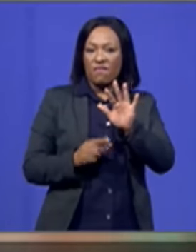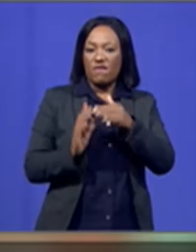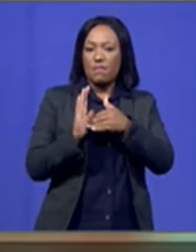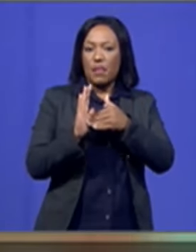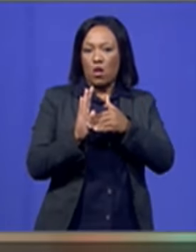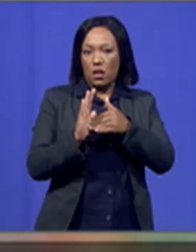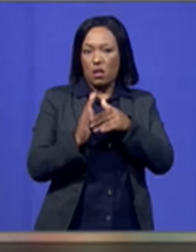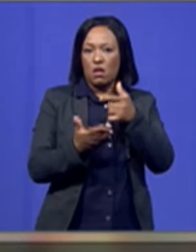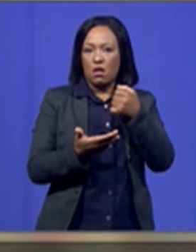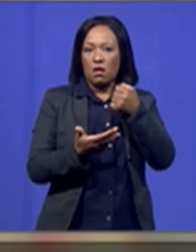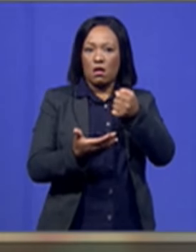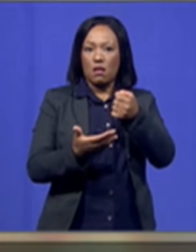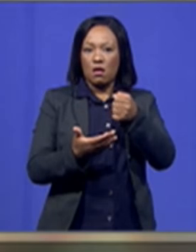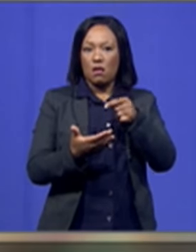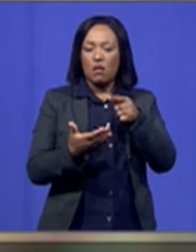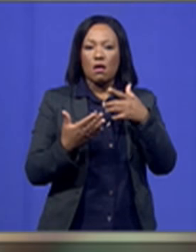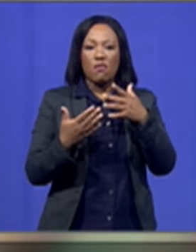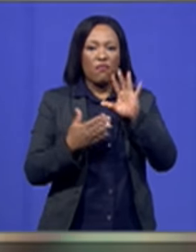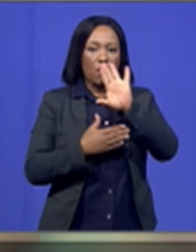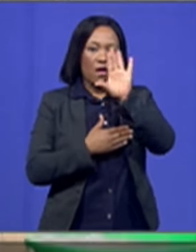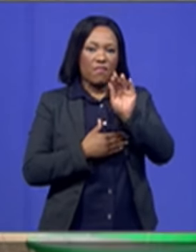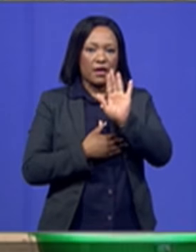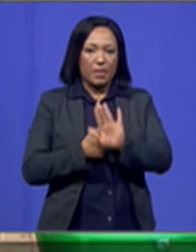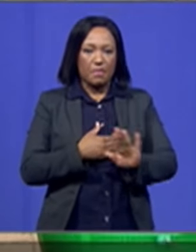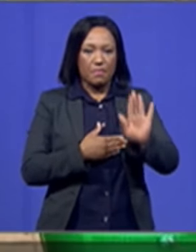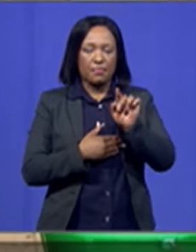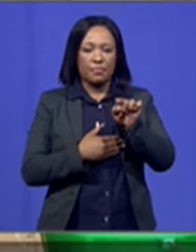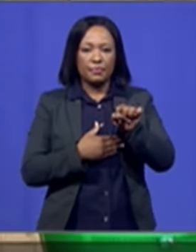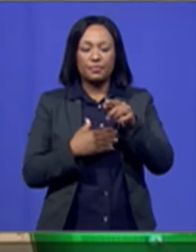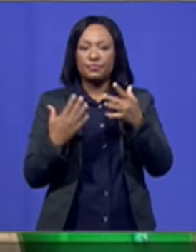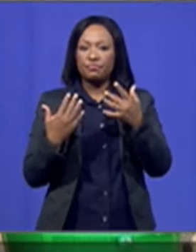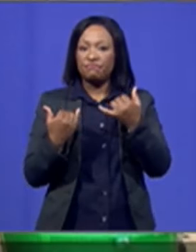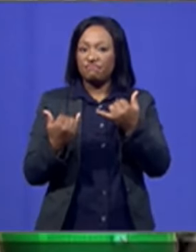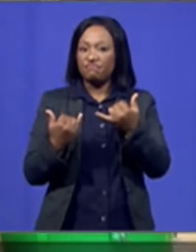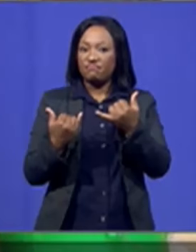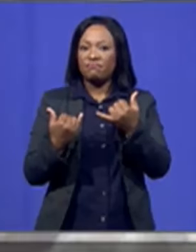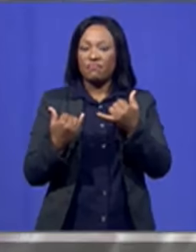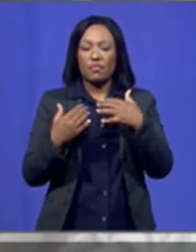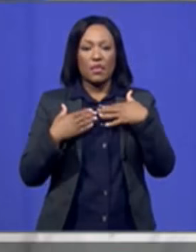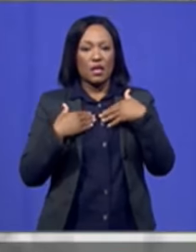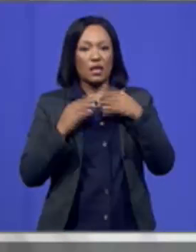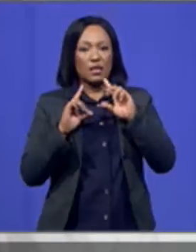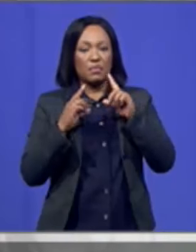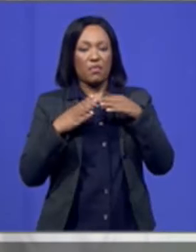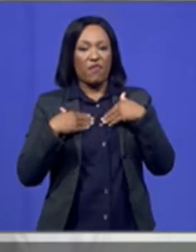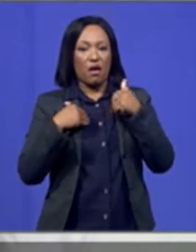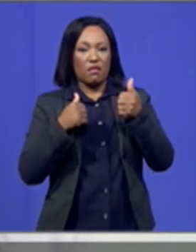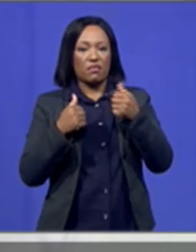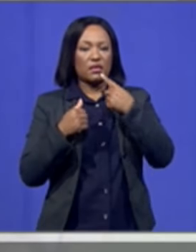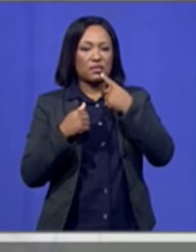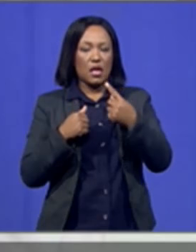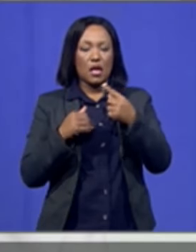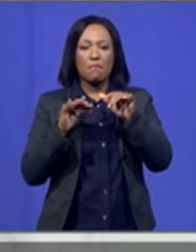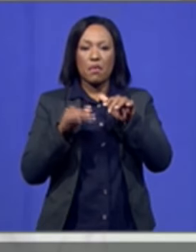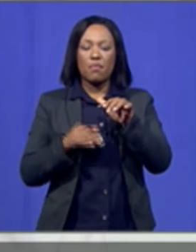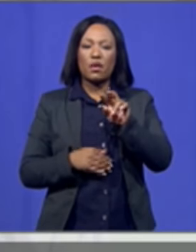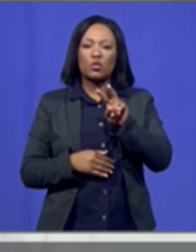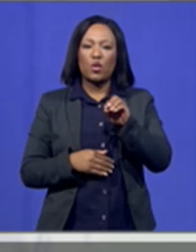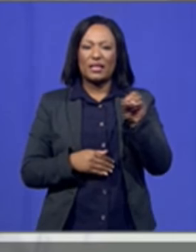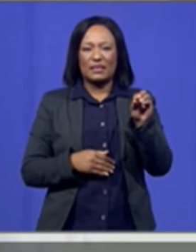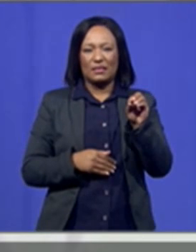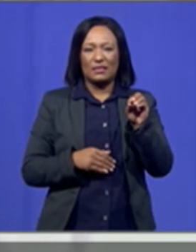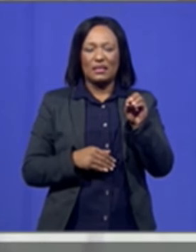matlafatsa boiketletso ba lekala la kontinente. Mokgatlo wa lefatshe wa bophelo o re ke batho ba fetang 200 ba bolailweng ke